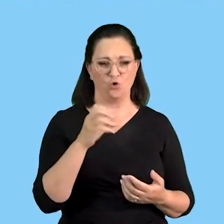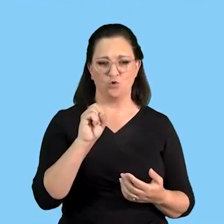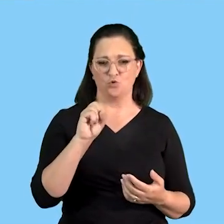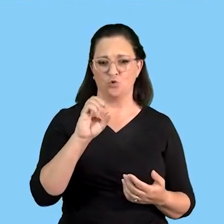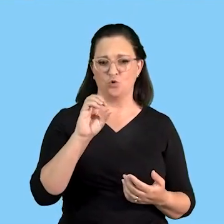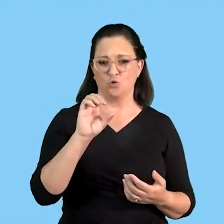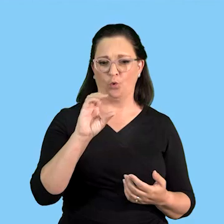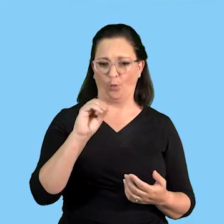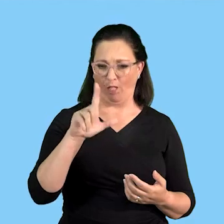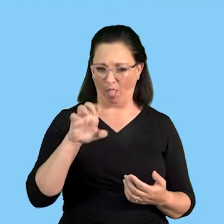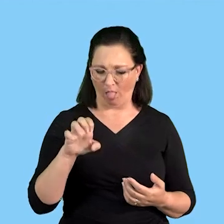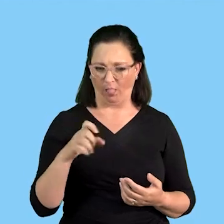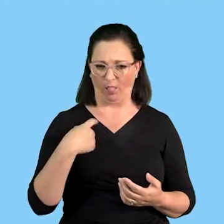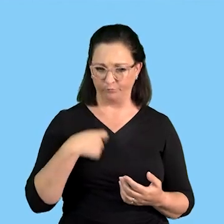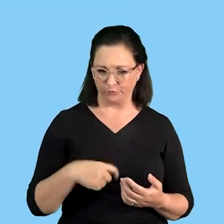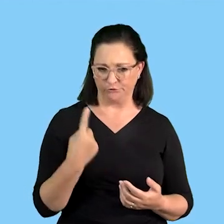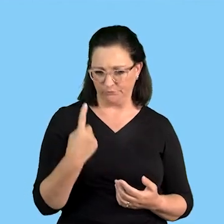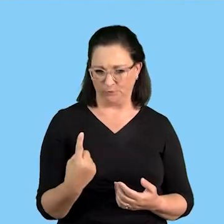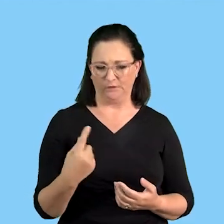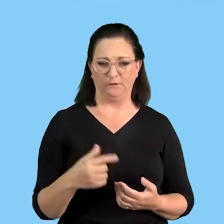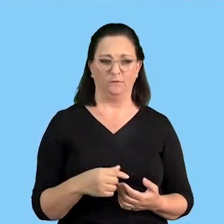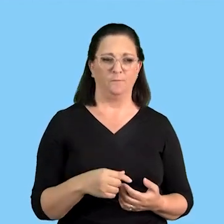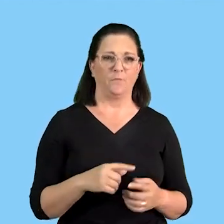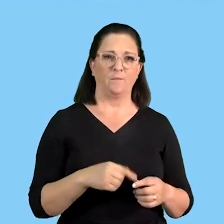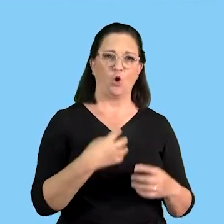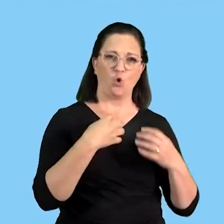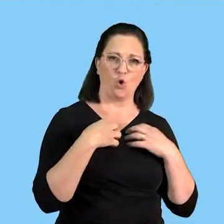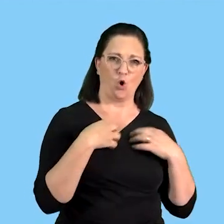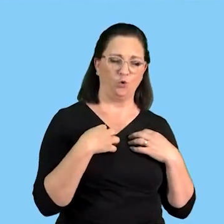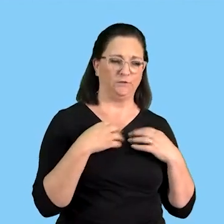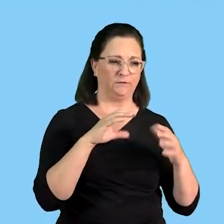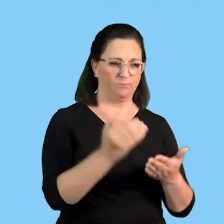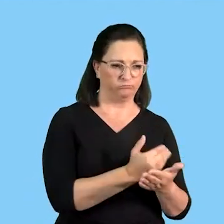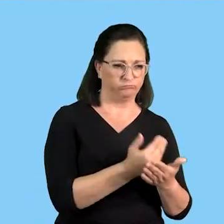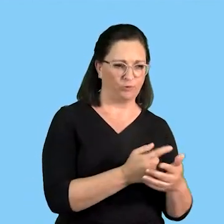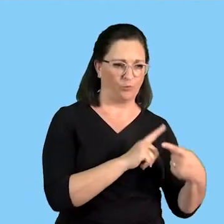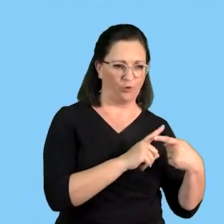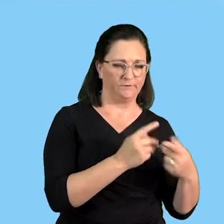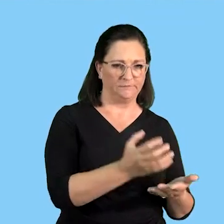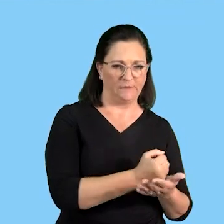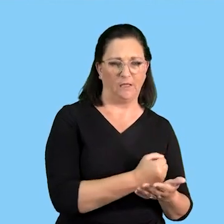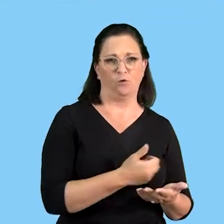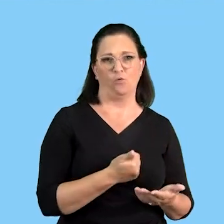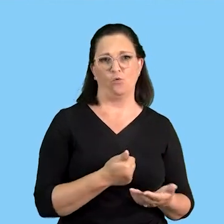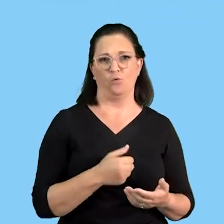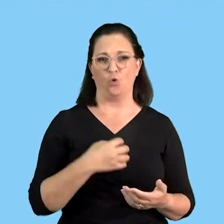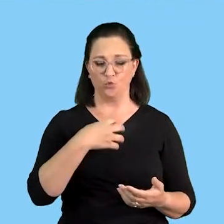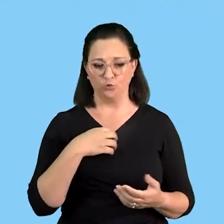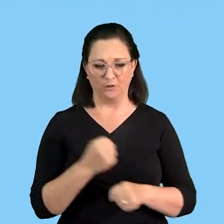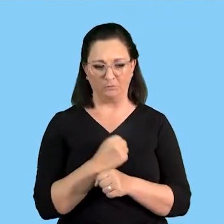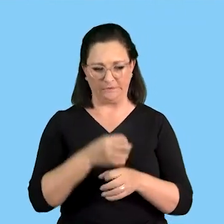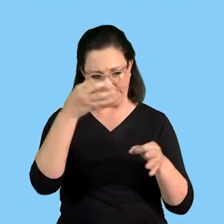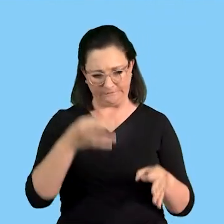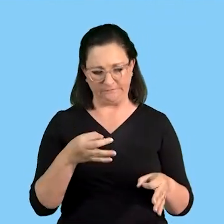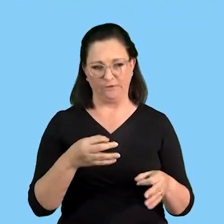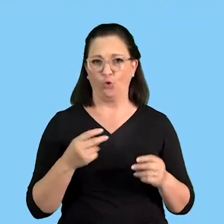sole trader, we're talking about a business owned by one person. We're talking about the owner taking all the profit. We're talking about the owner making all the